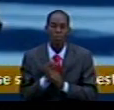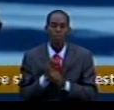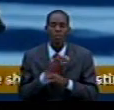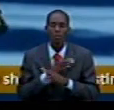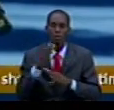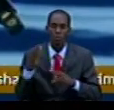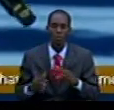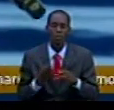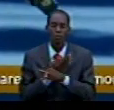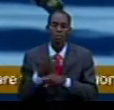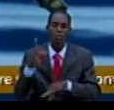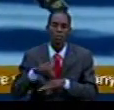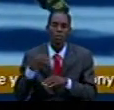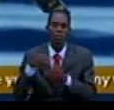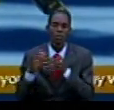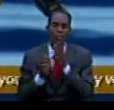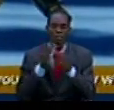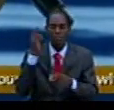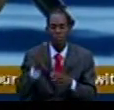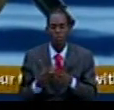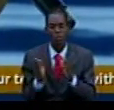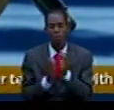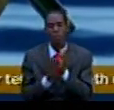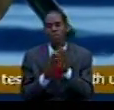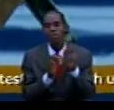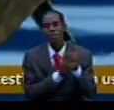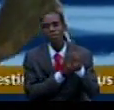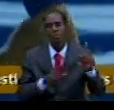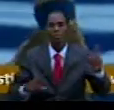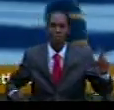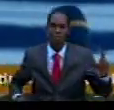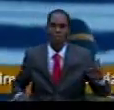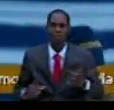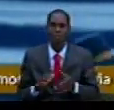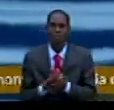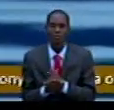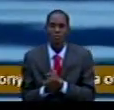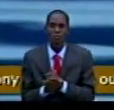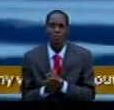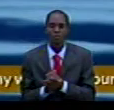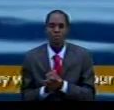Jesus' name. Praise the Lord.